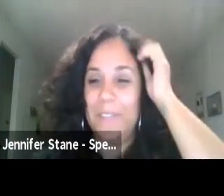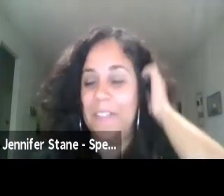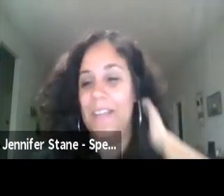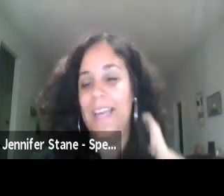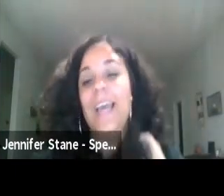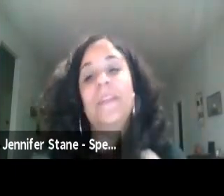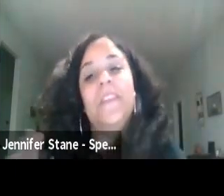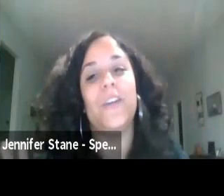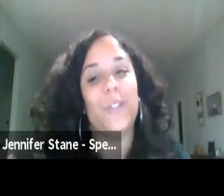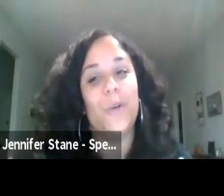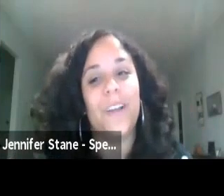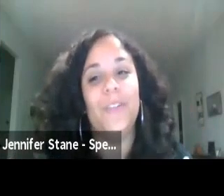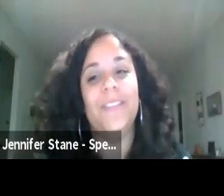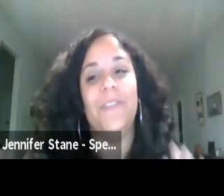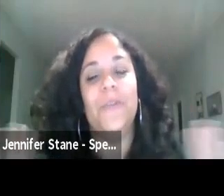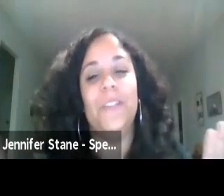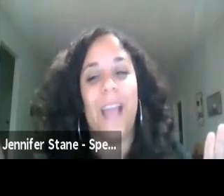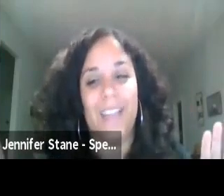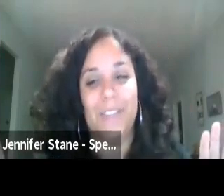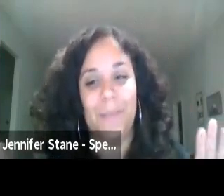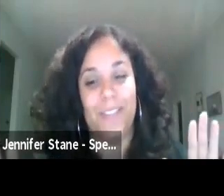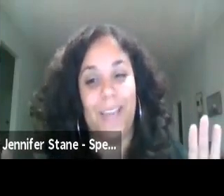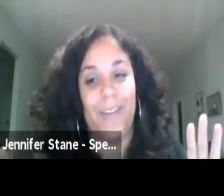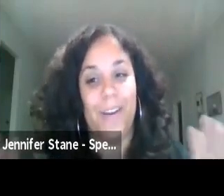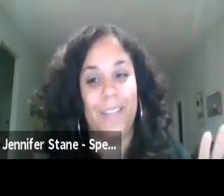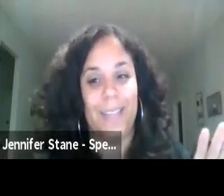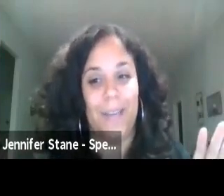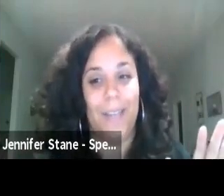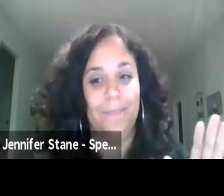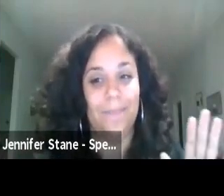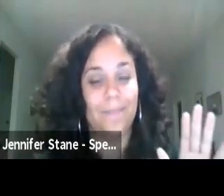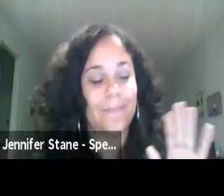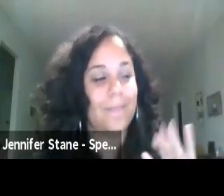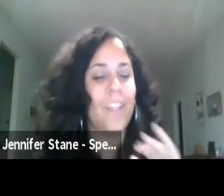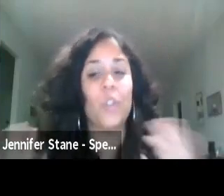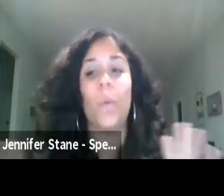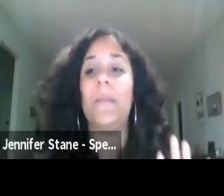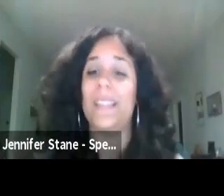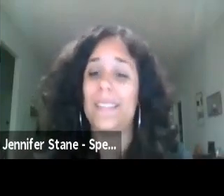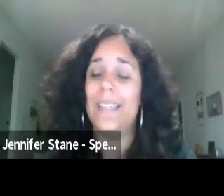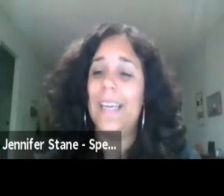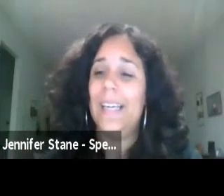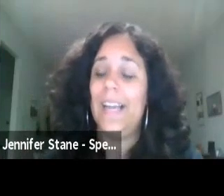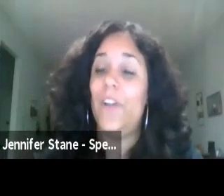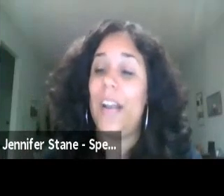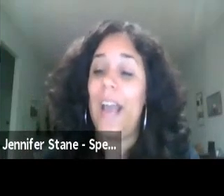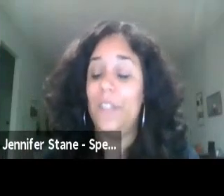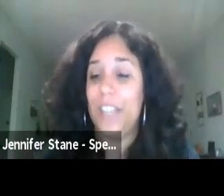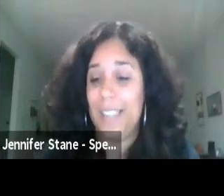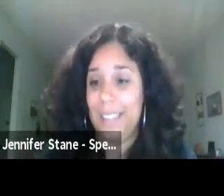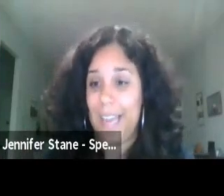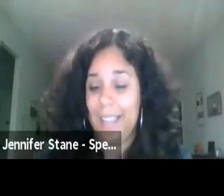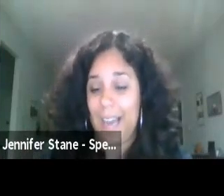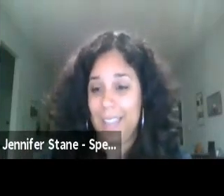15 minutes for Miss Vicky. Miss Vicky, you're so close. If you and Luna add your numbers together, you're exactly right. 20 minutes is how long an